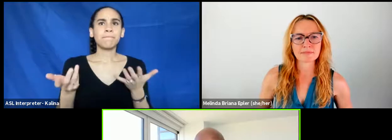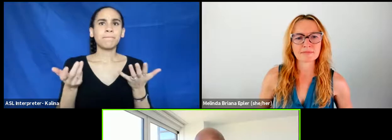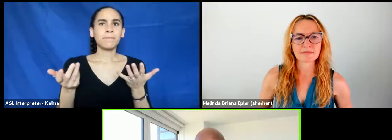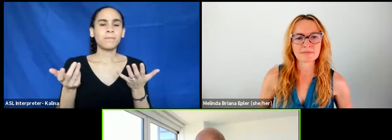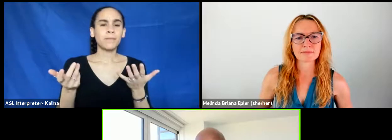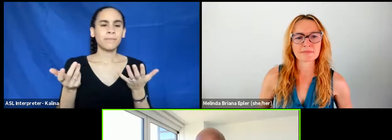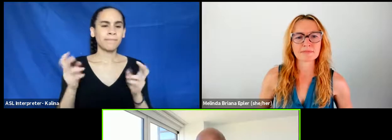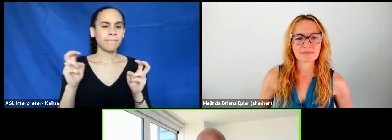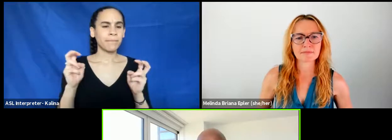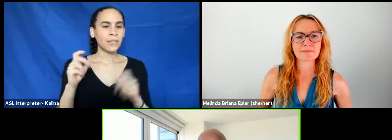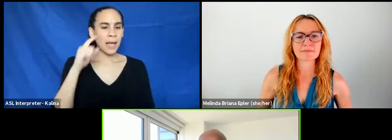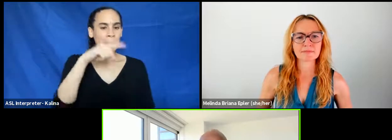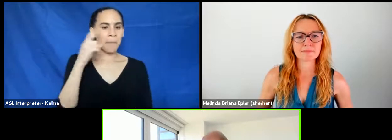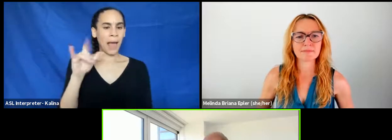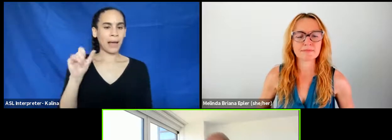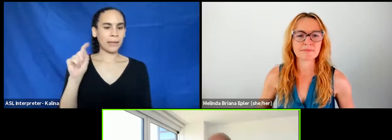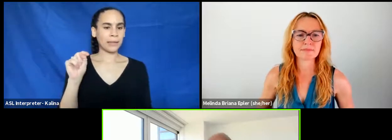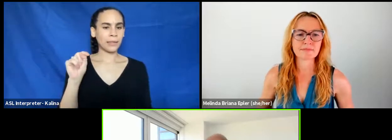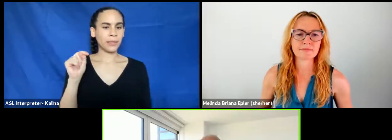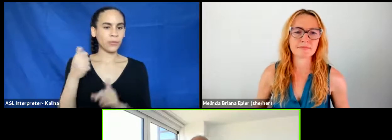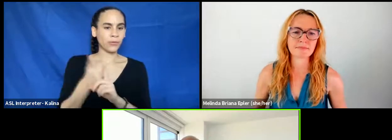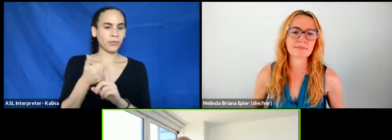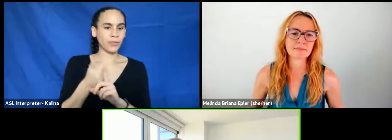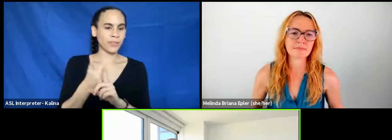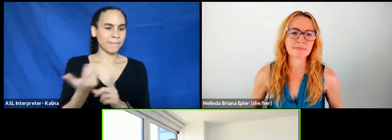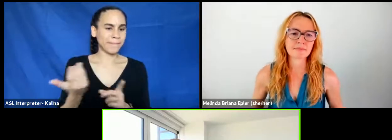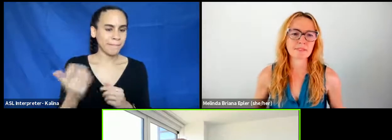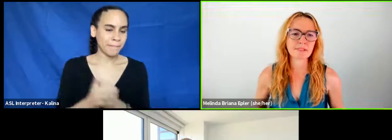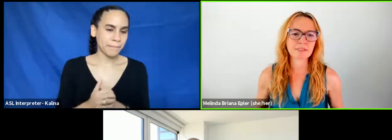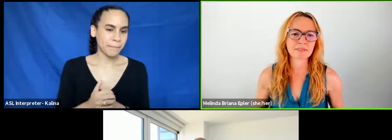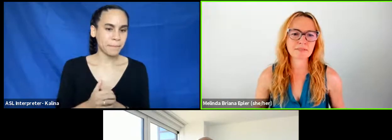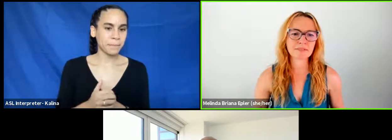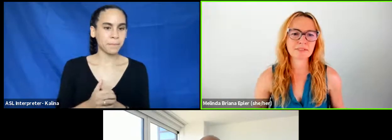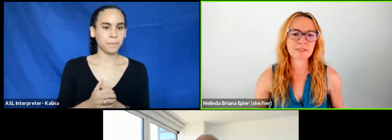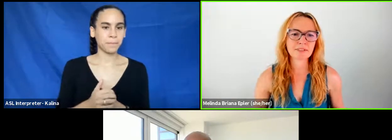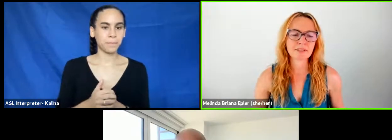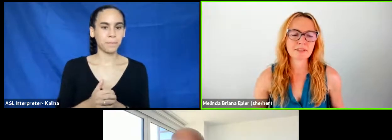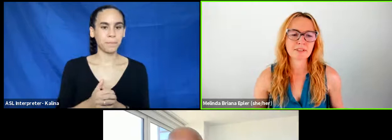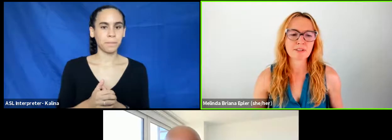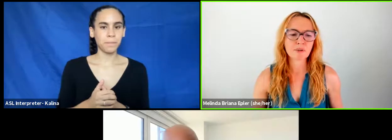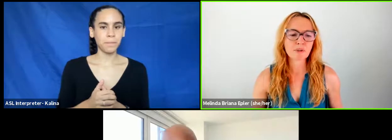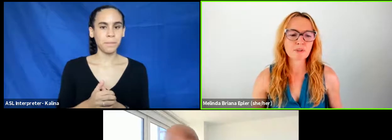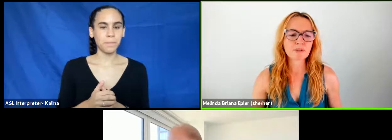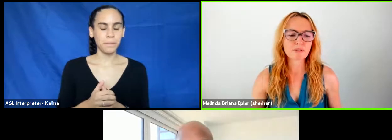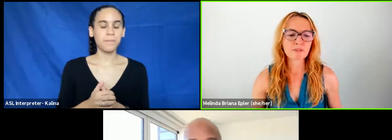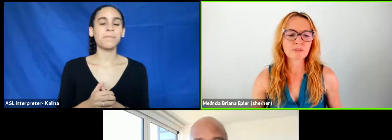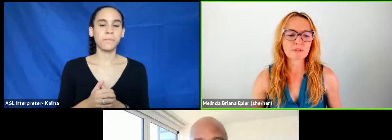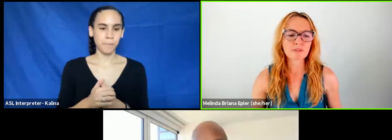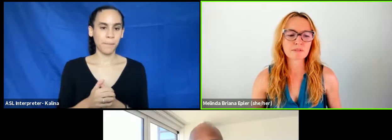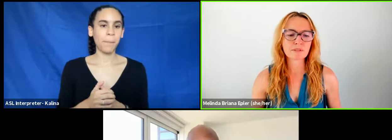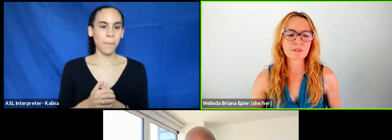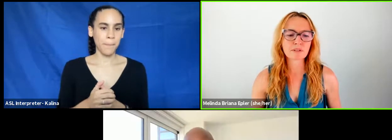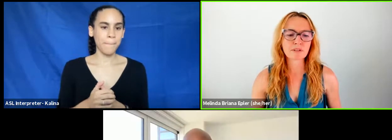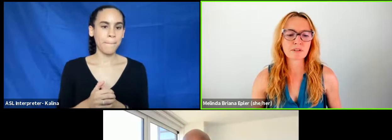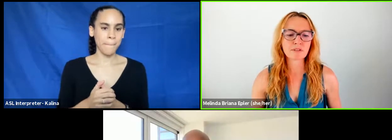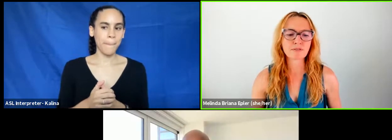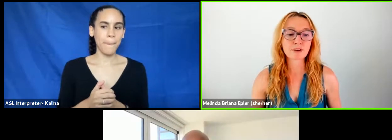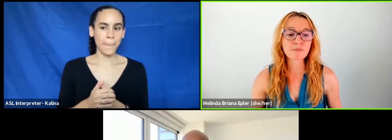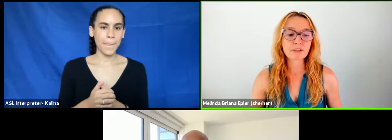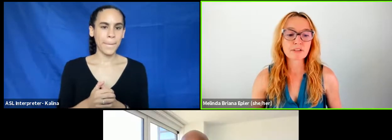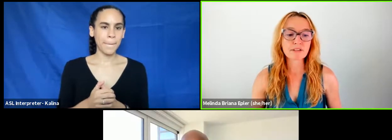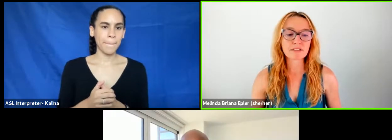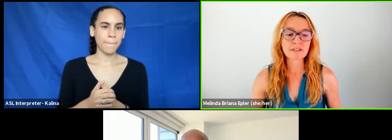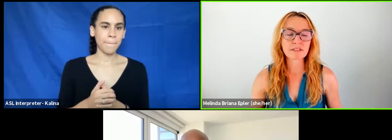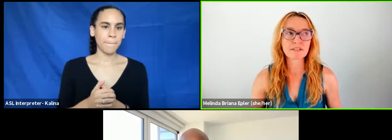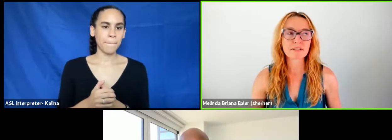blacklisting yourself. I'm gonna pause right there. Yeah. So then